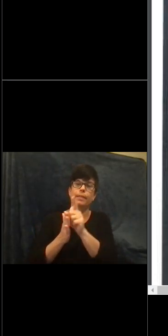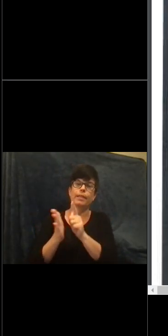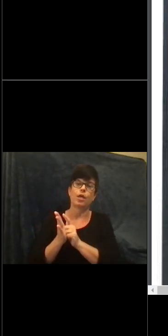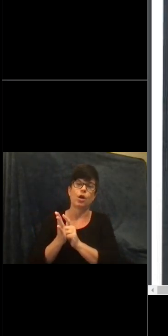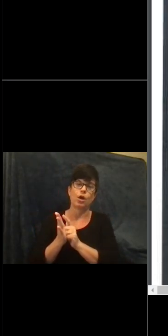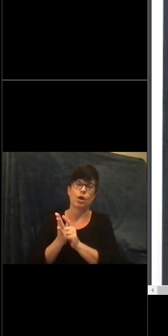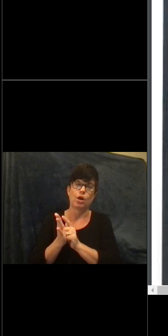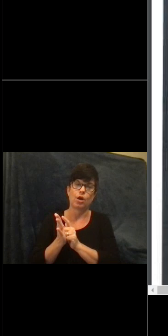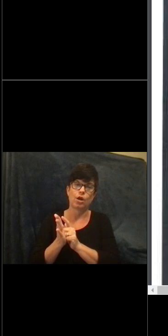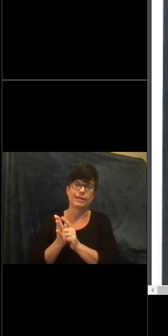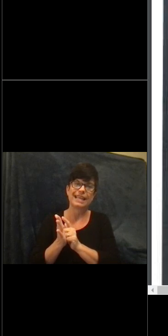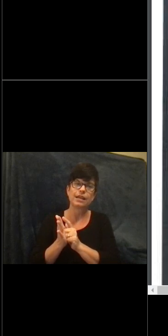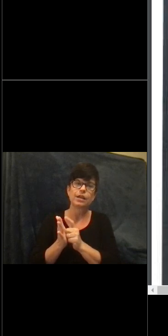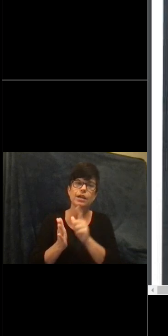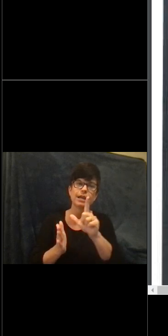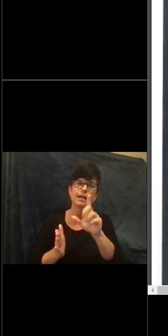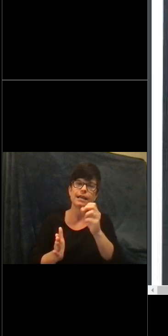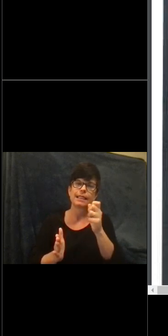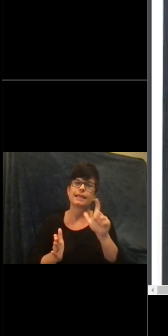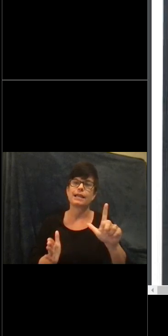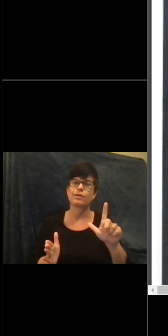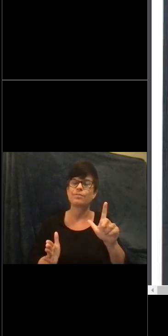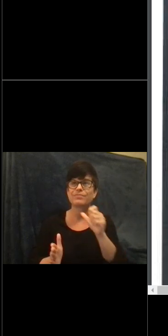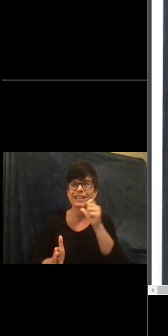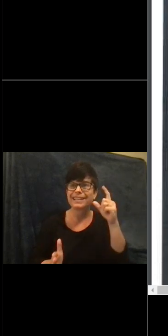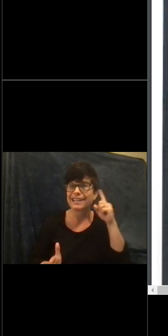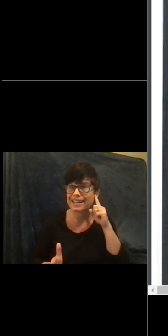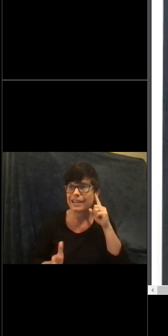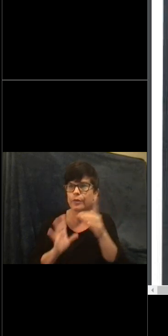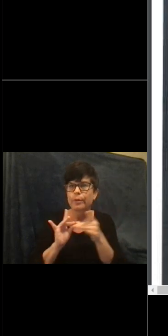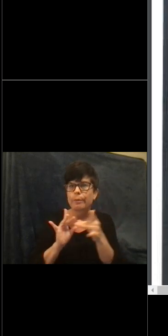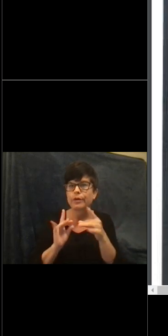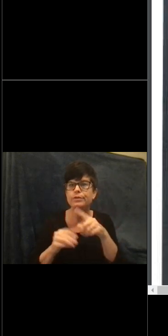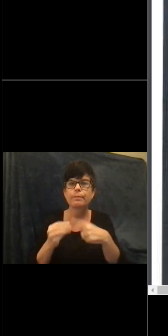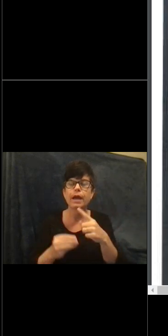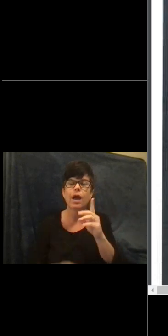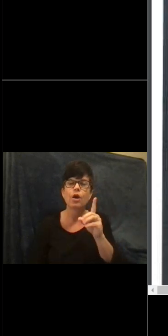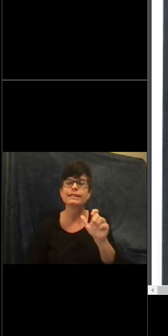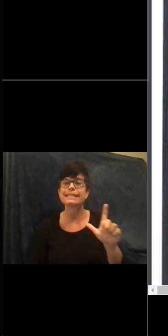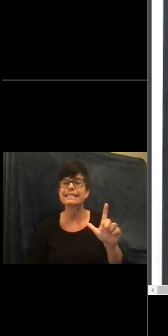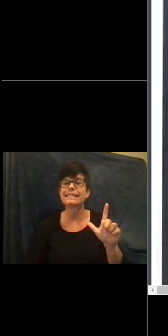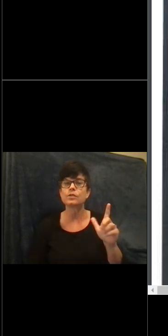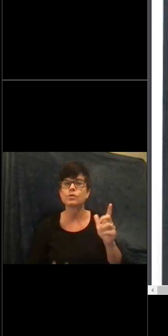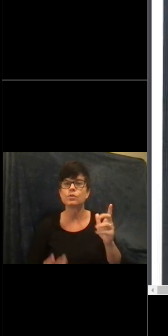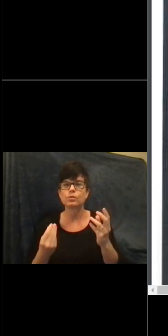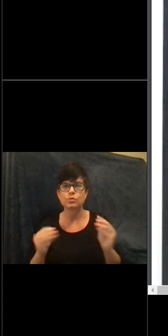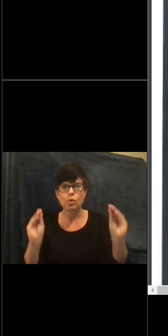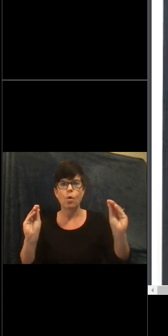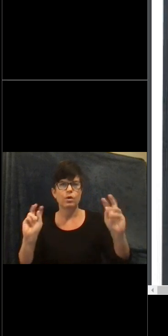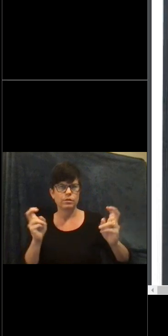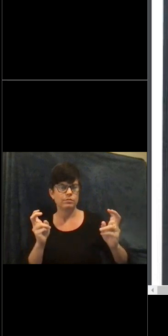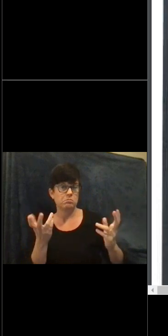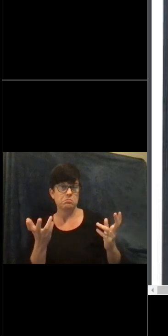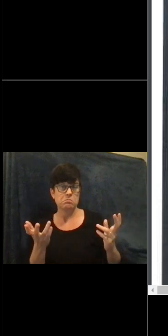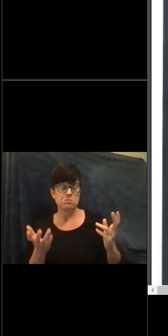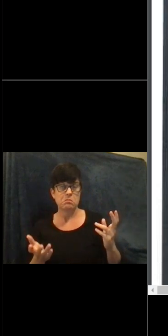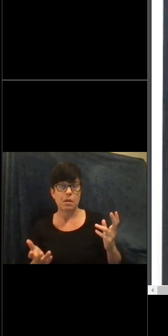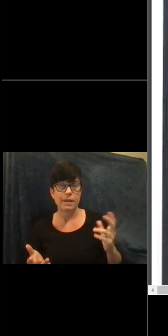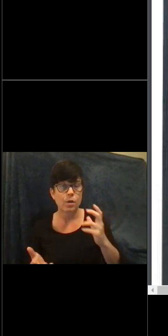anything. I mean, I didn't hear any remarks or response as far as the deal being sold. I mean, who's to say that you don't get the